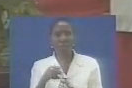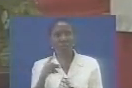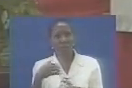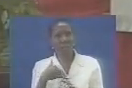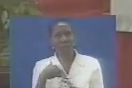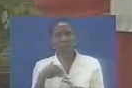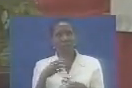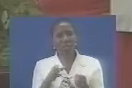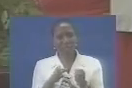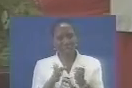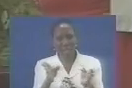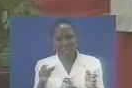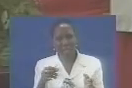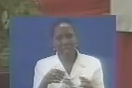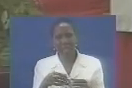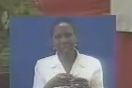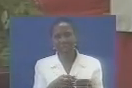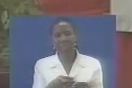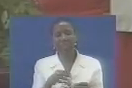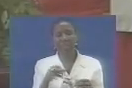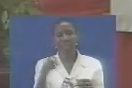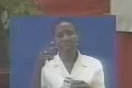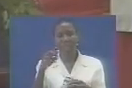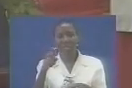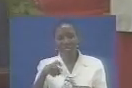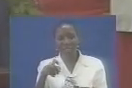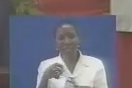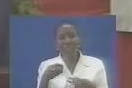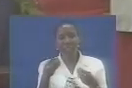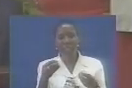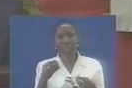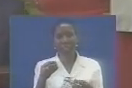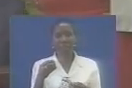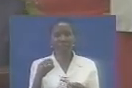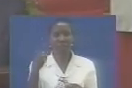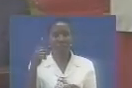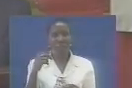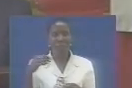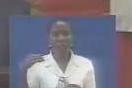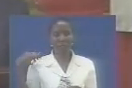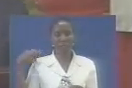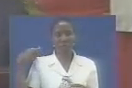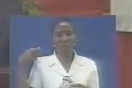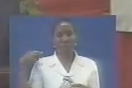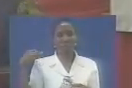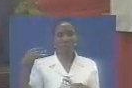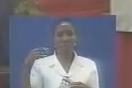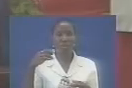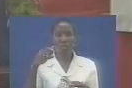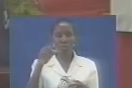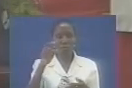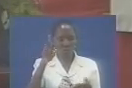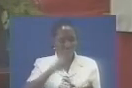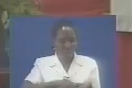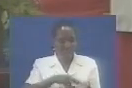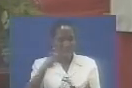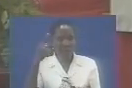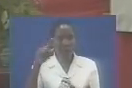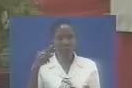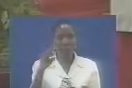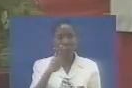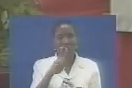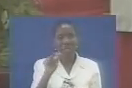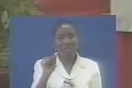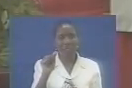guidelines and the necessary regulations to give effect to voluntary registration for VAT by small businesses